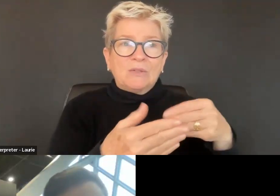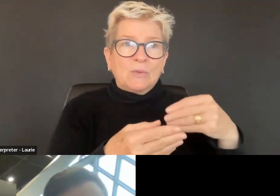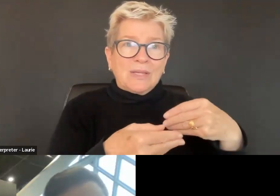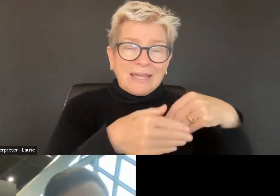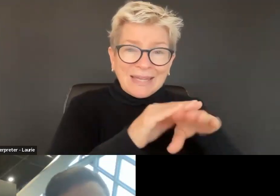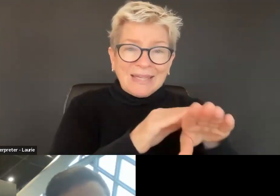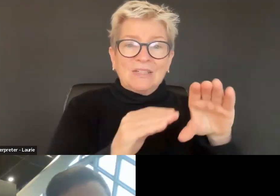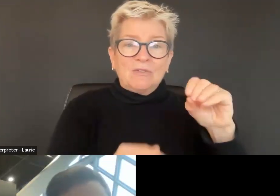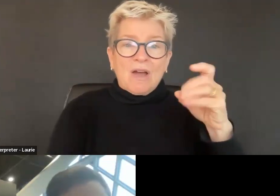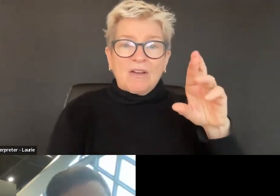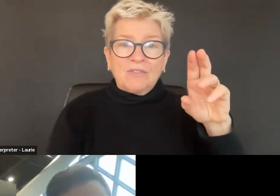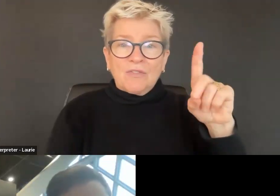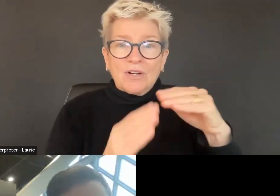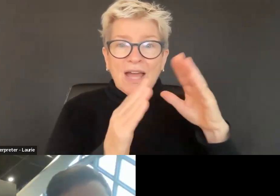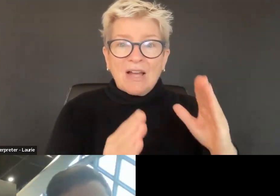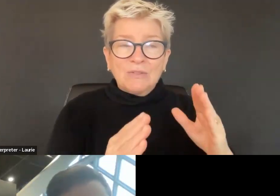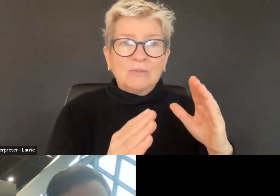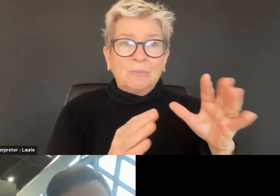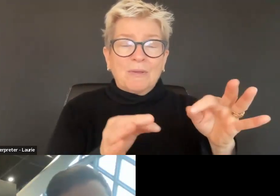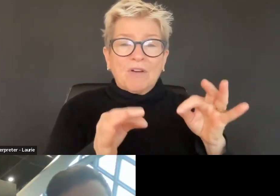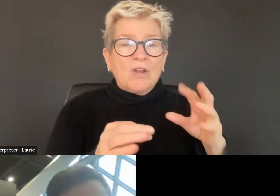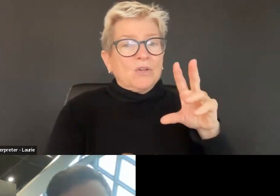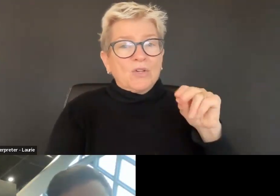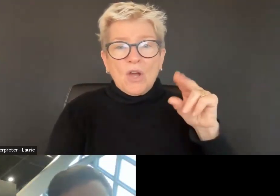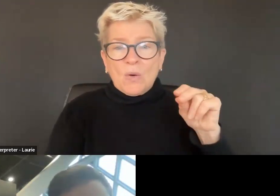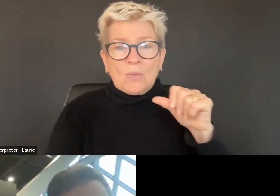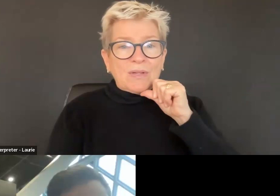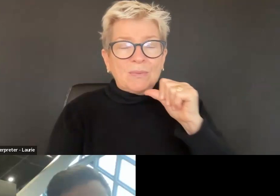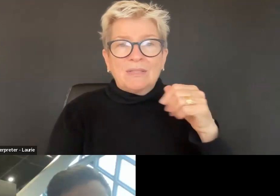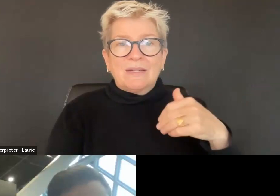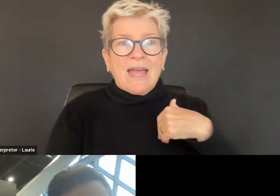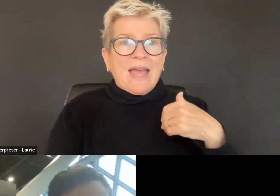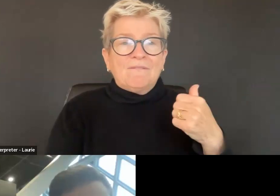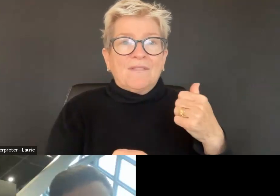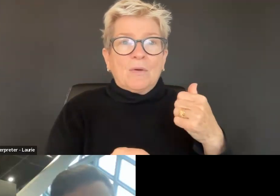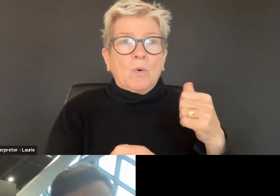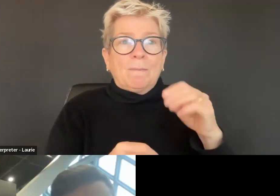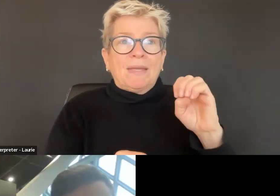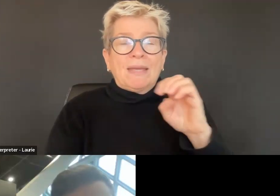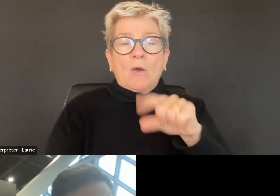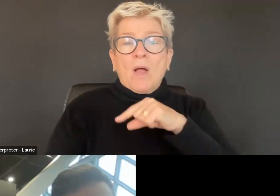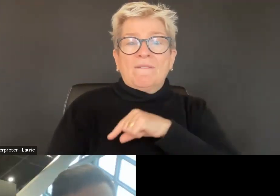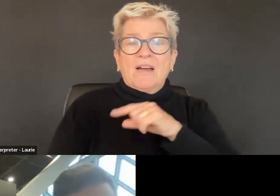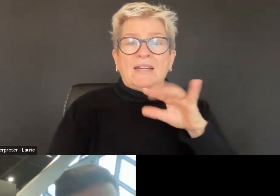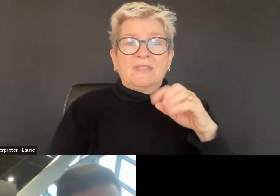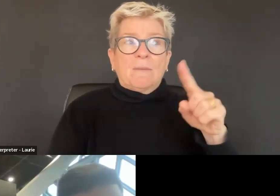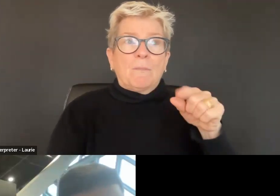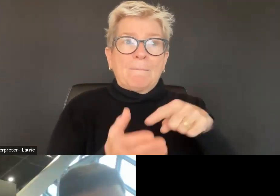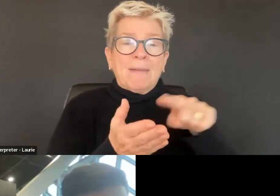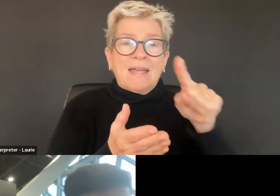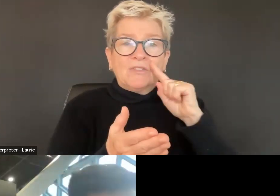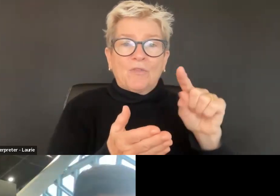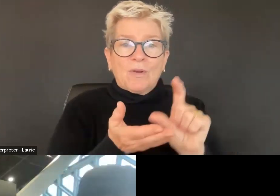we can't do that. He won't be eligible if he has someone pay for his initial time. We could, it's